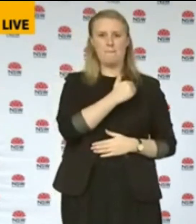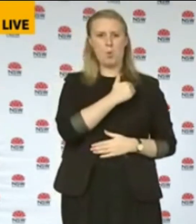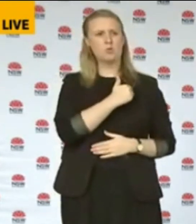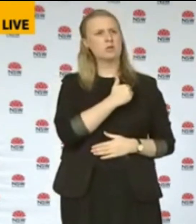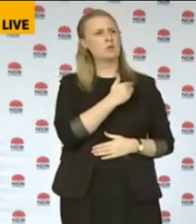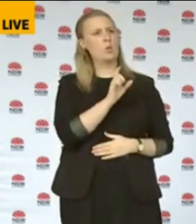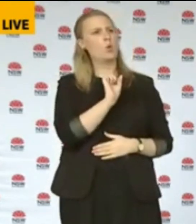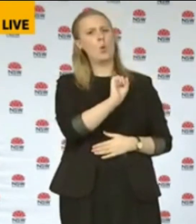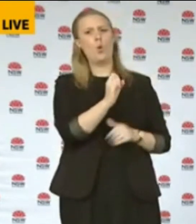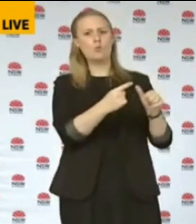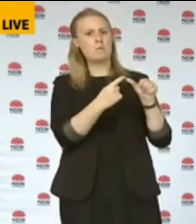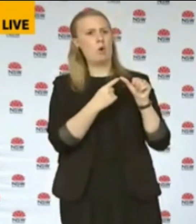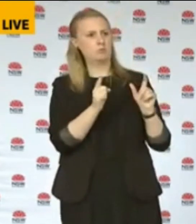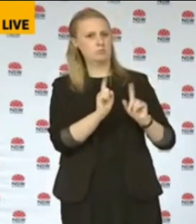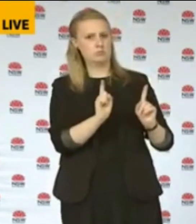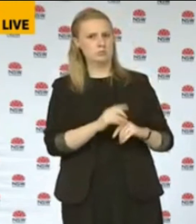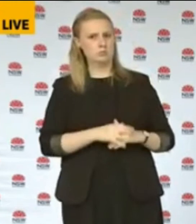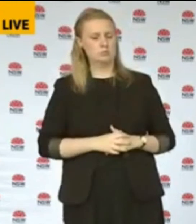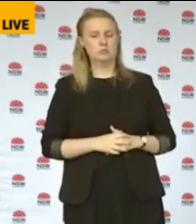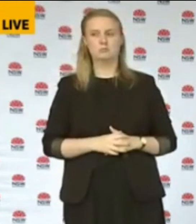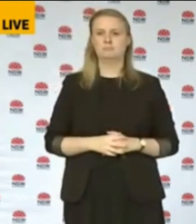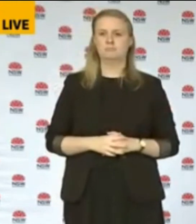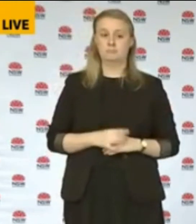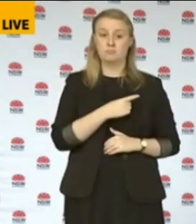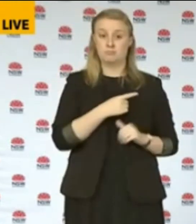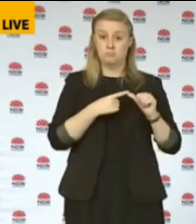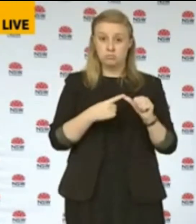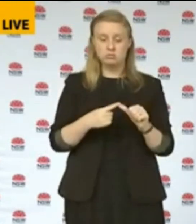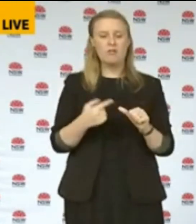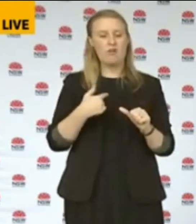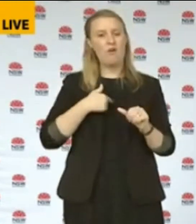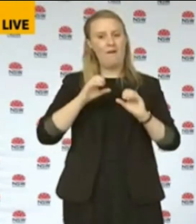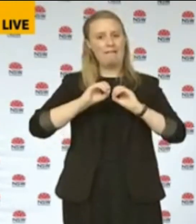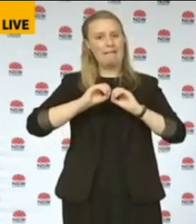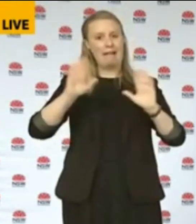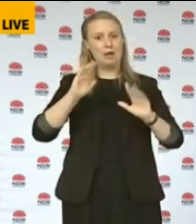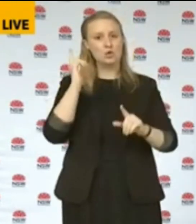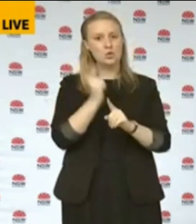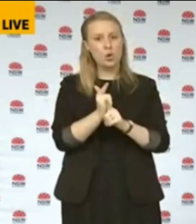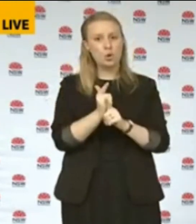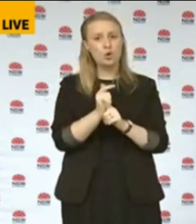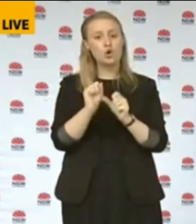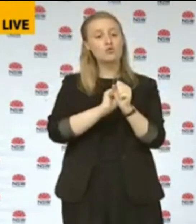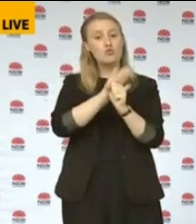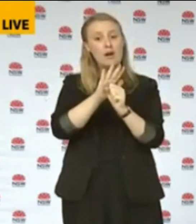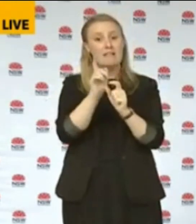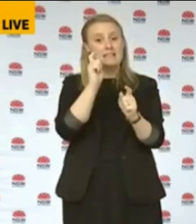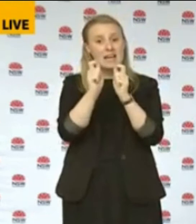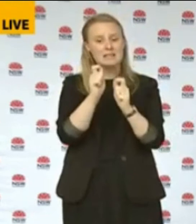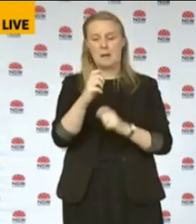let me make this very clear, very, very clear, and that is COVID tests must be